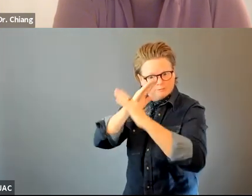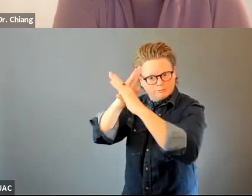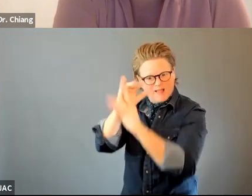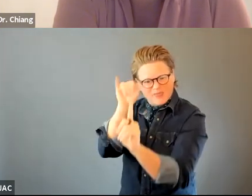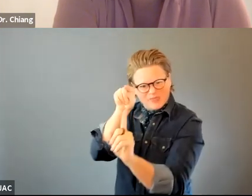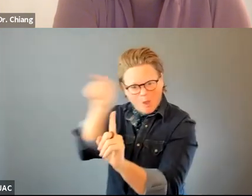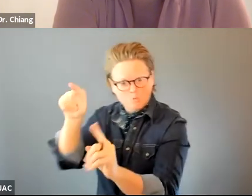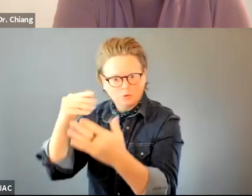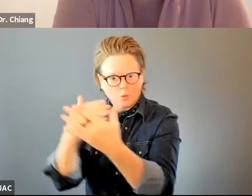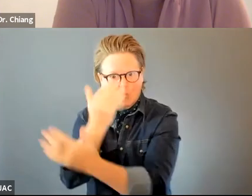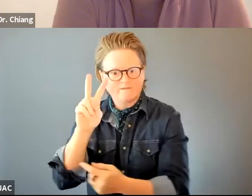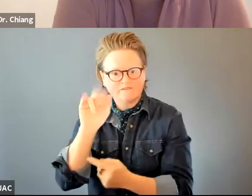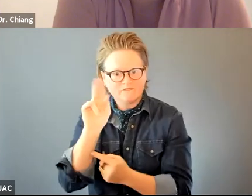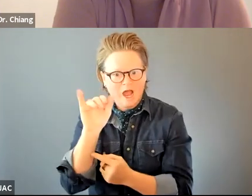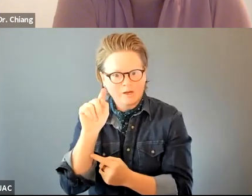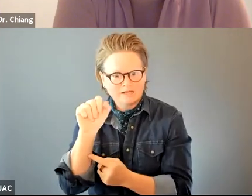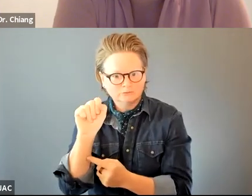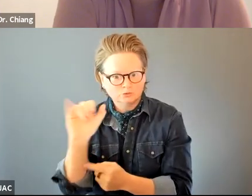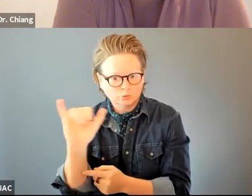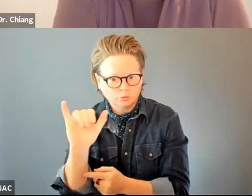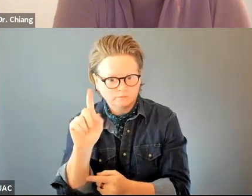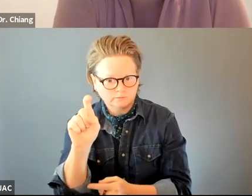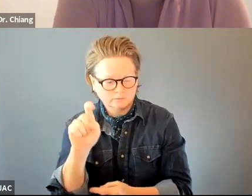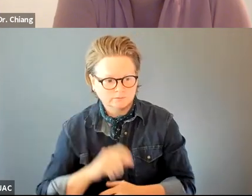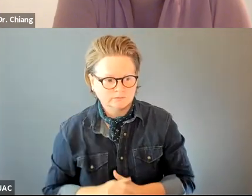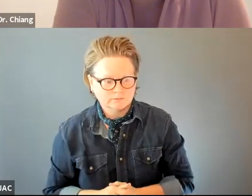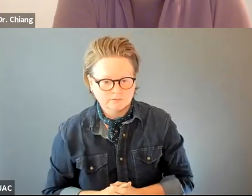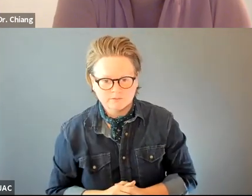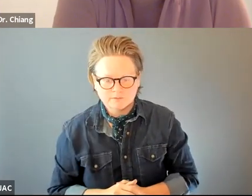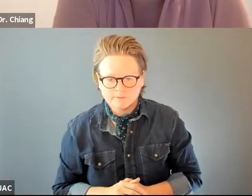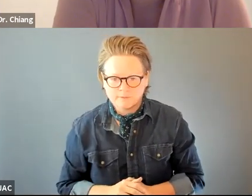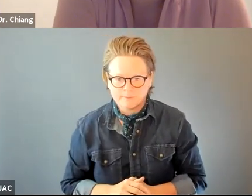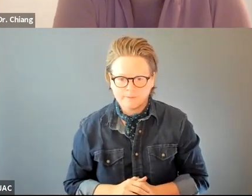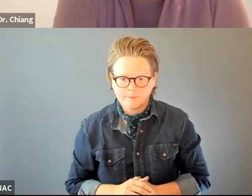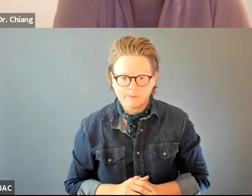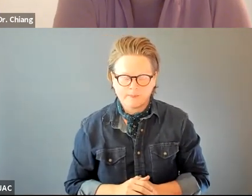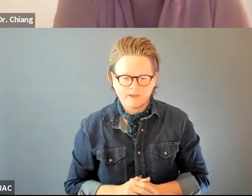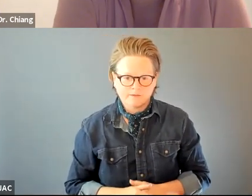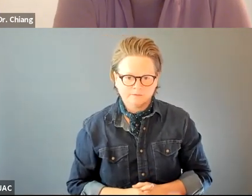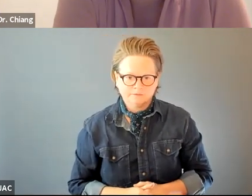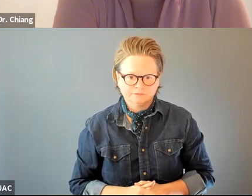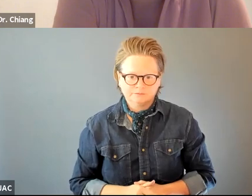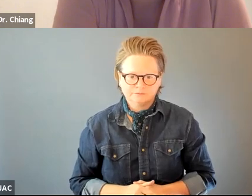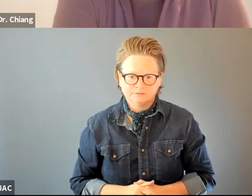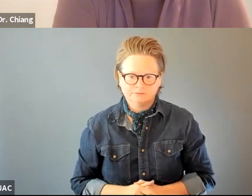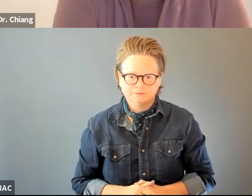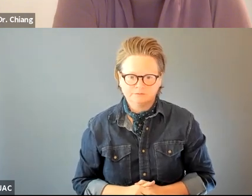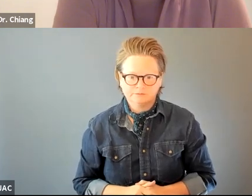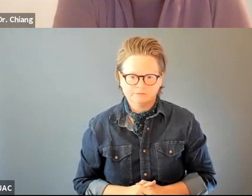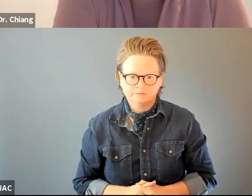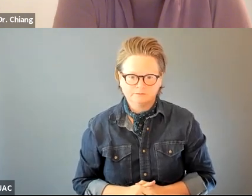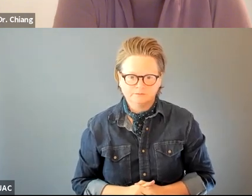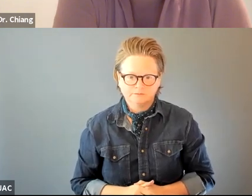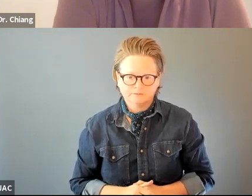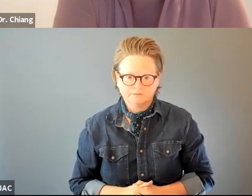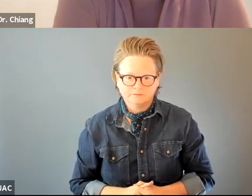Oh. With the vaccine, are the vaccines going to help protect against those variants as well? Or could you be, you know, a little bit,